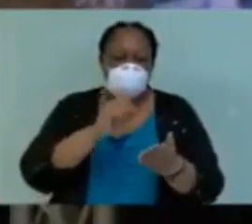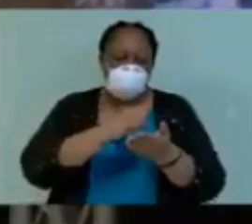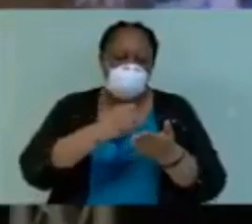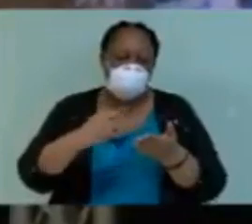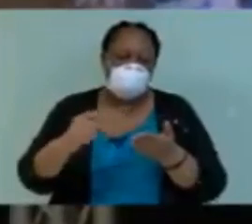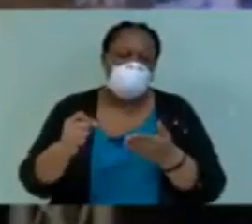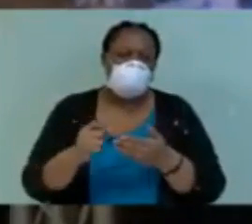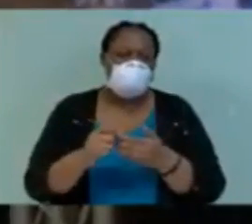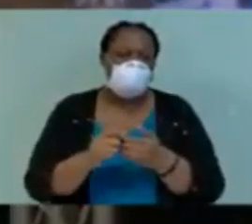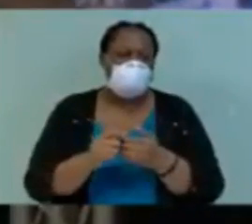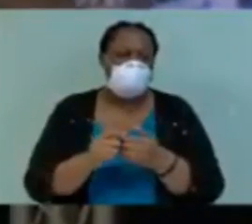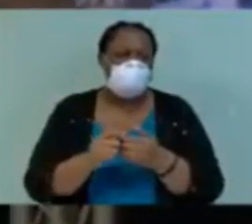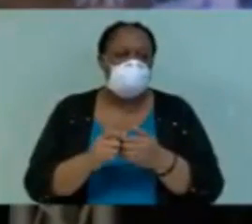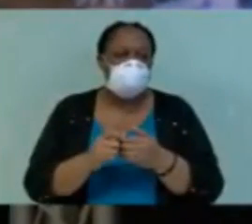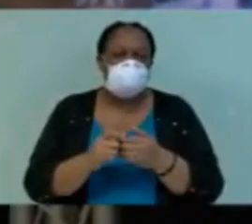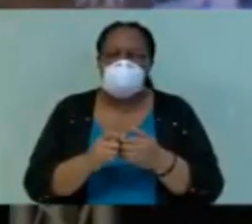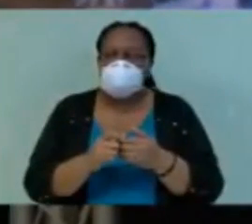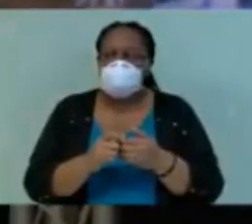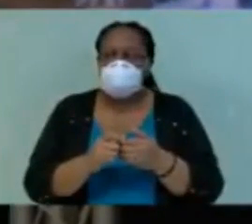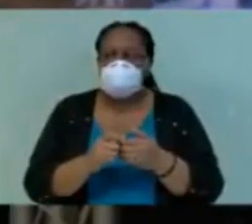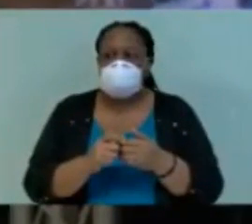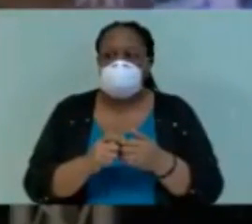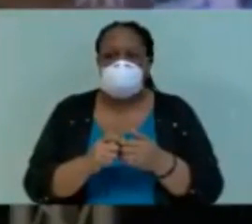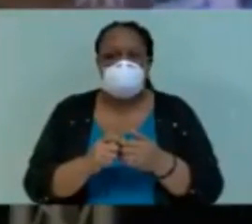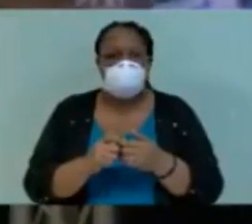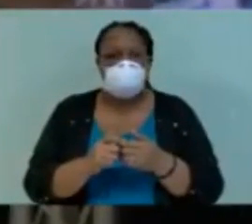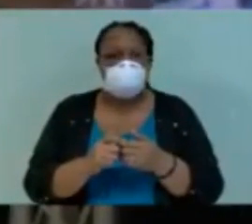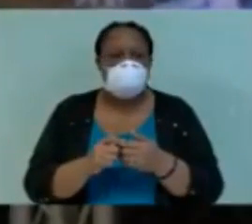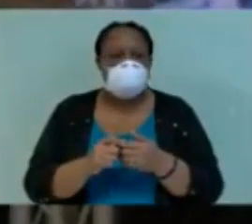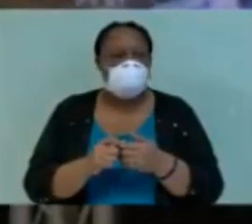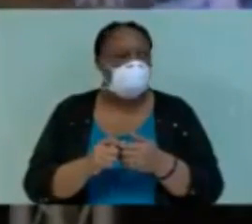When a person is arrested for breaking the curfew,